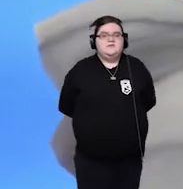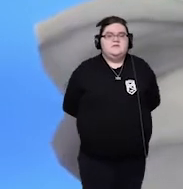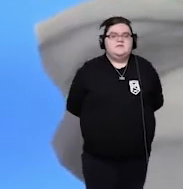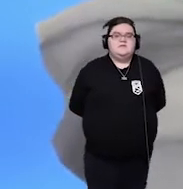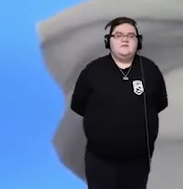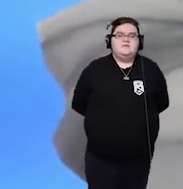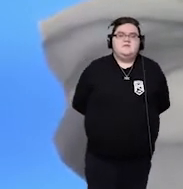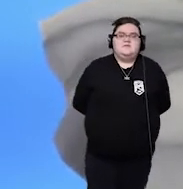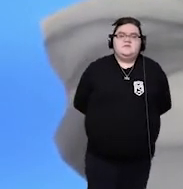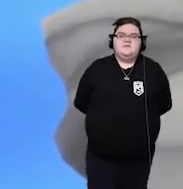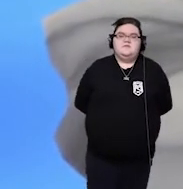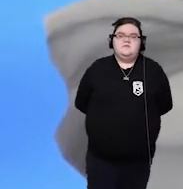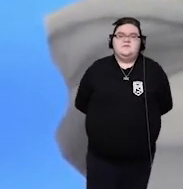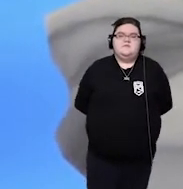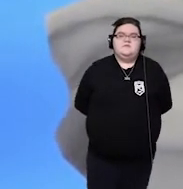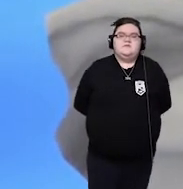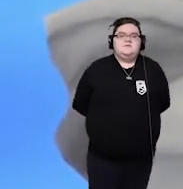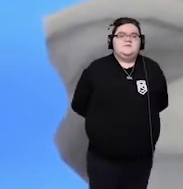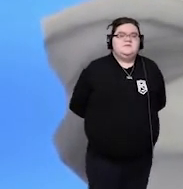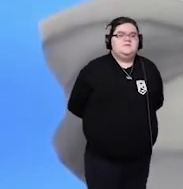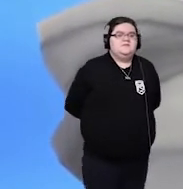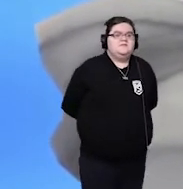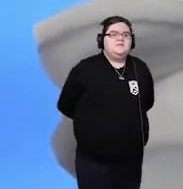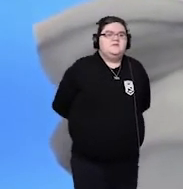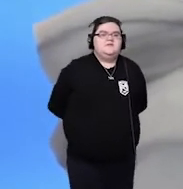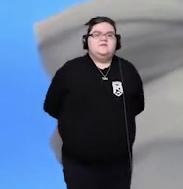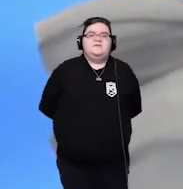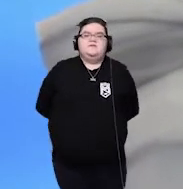Food. Two people said food. Food's got to be top. Fine.